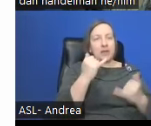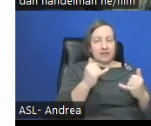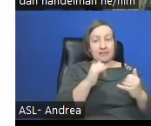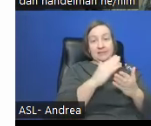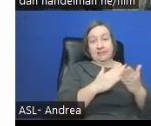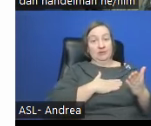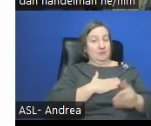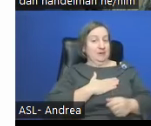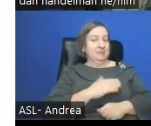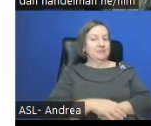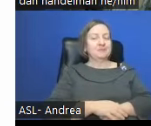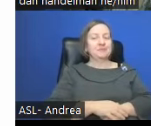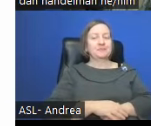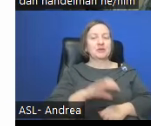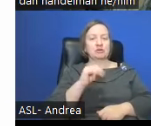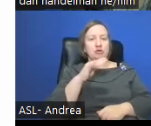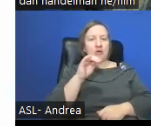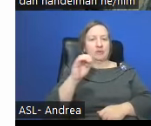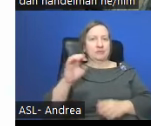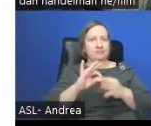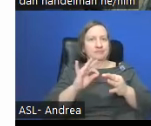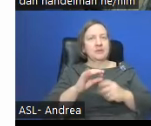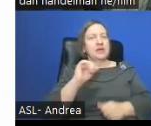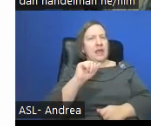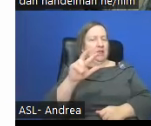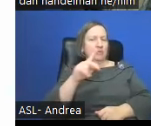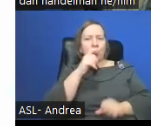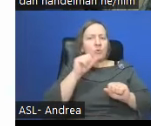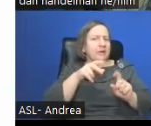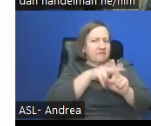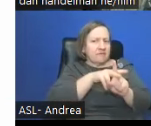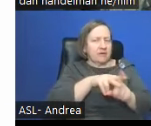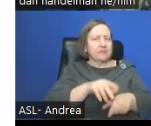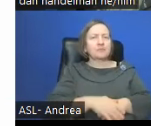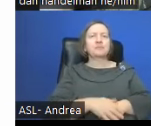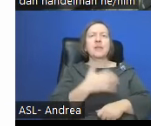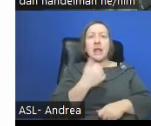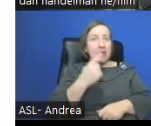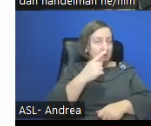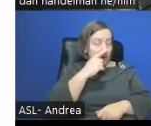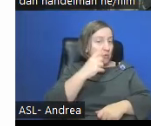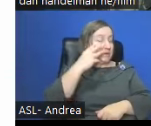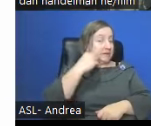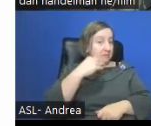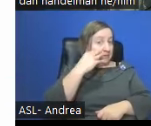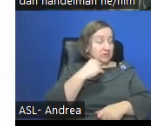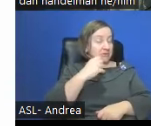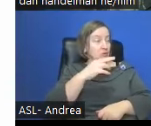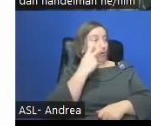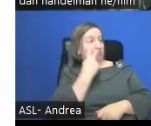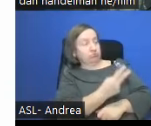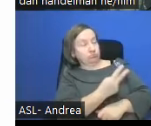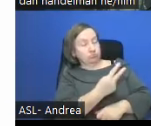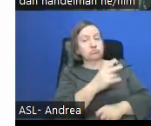mine. A3, who can file? A, anyone who experiences or witnesses